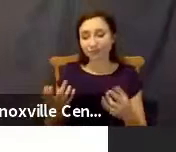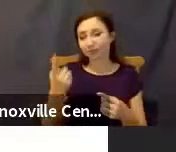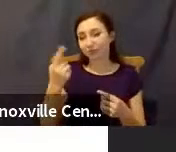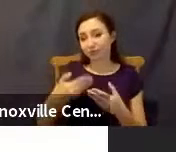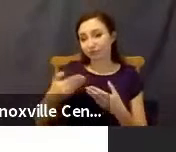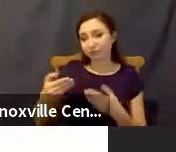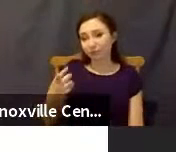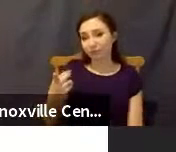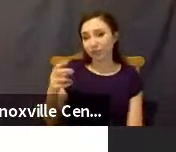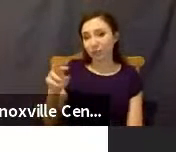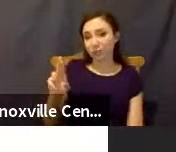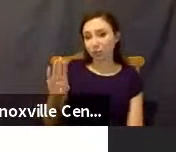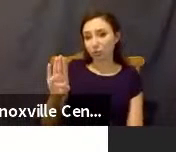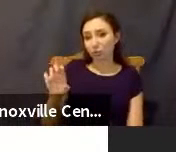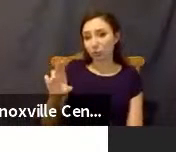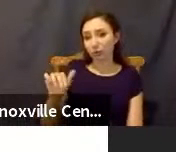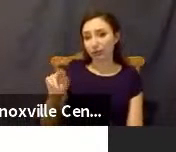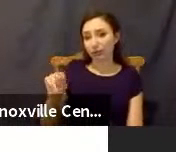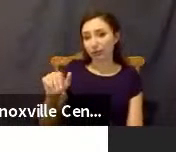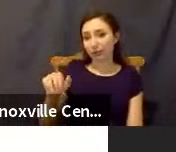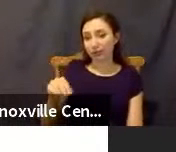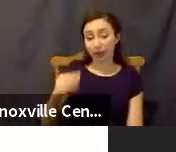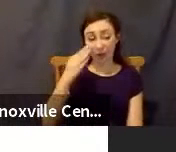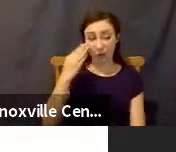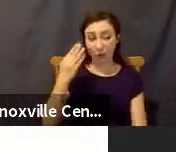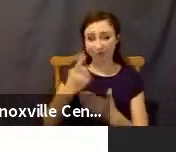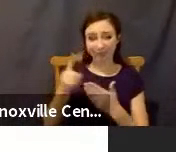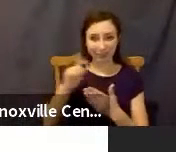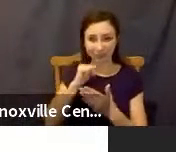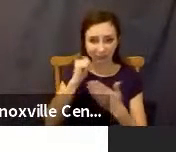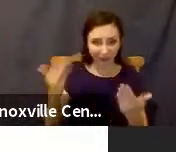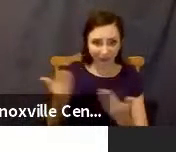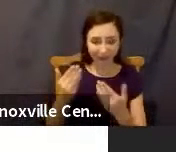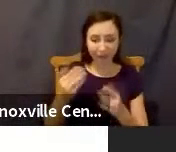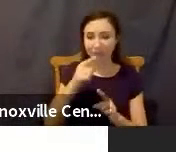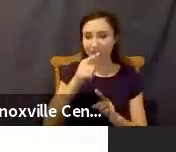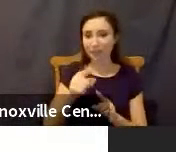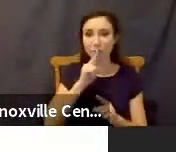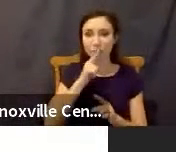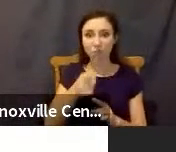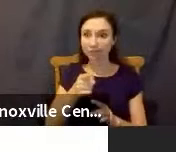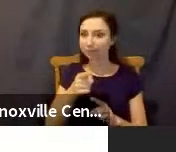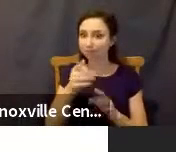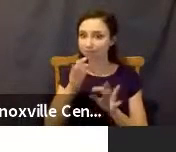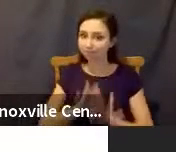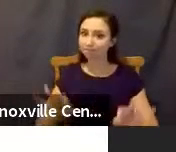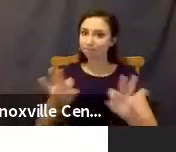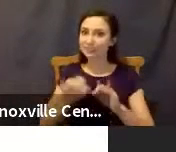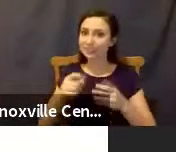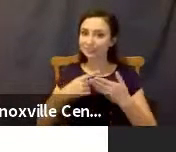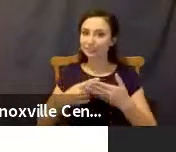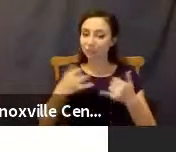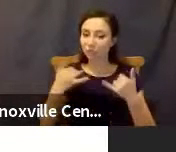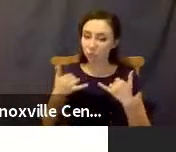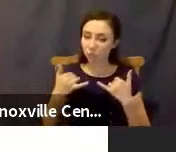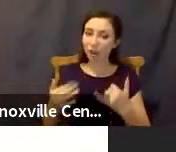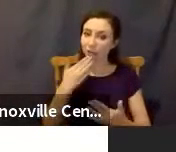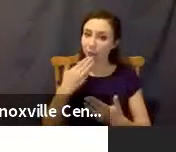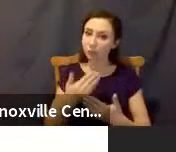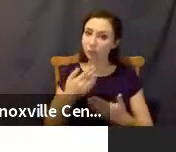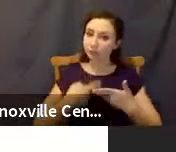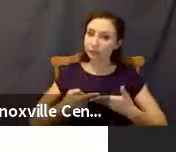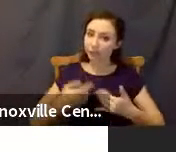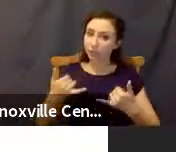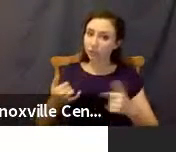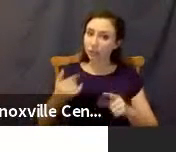Dr. Buchanan, I know you were not here last week. I mean, this has been a very robust discussion today. And I know